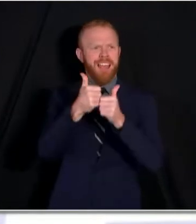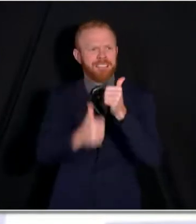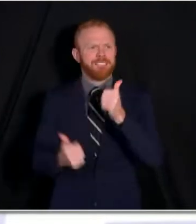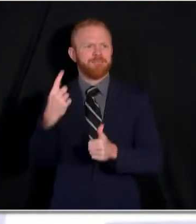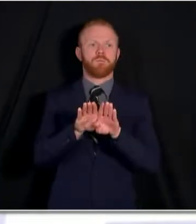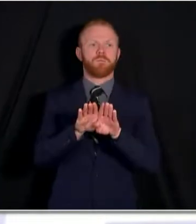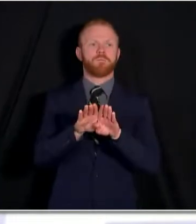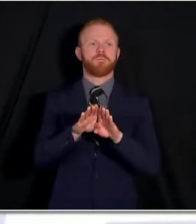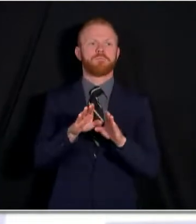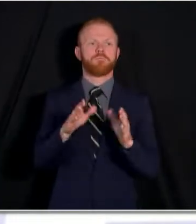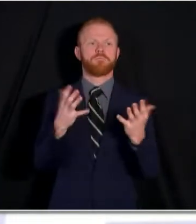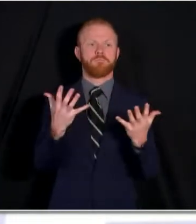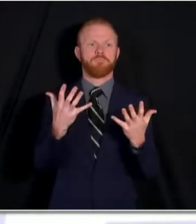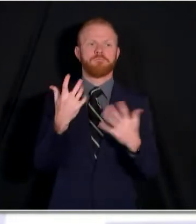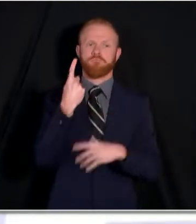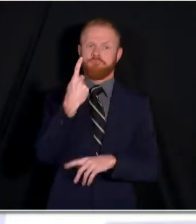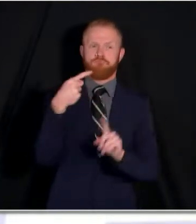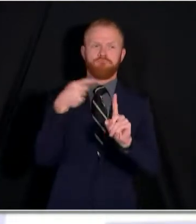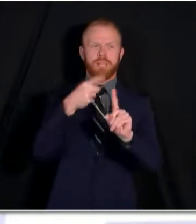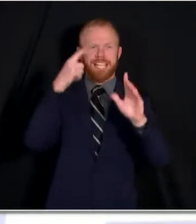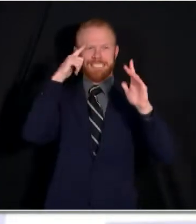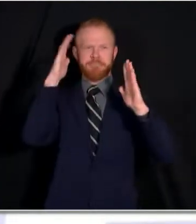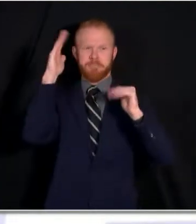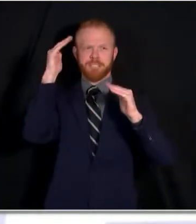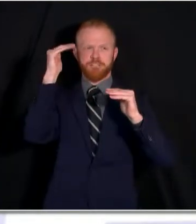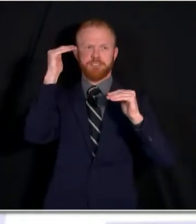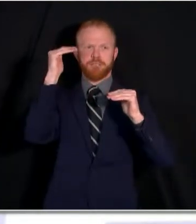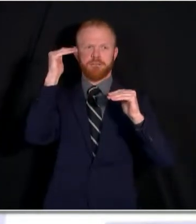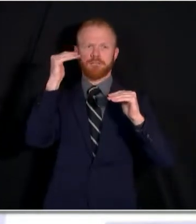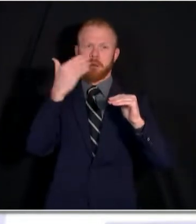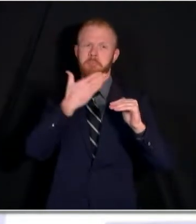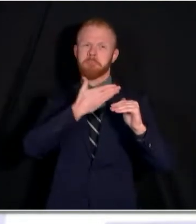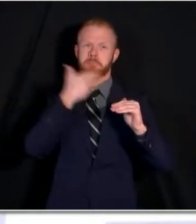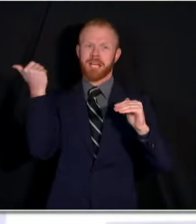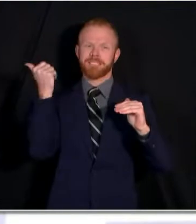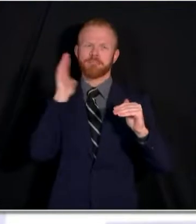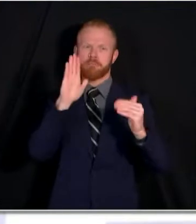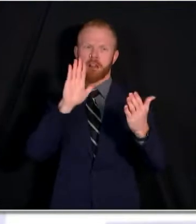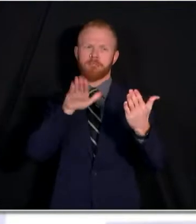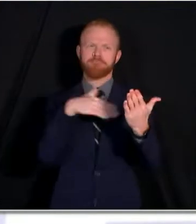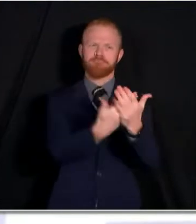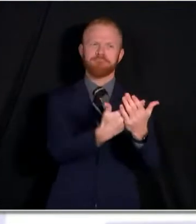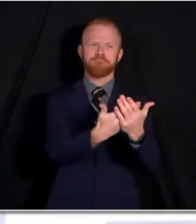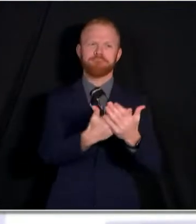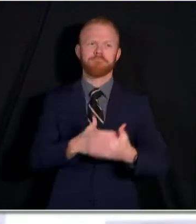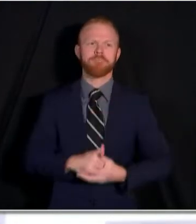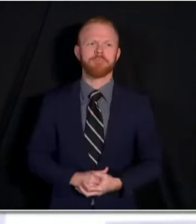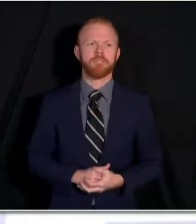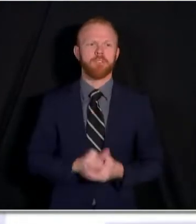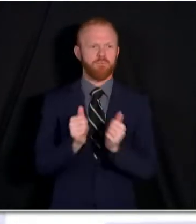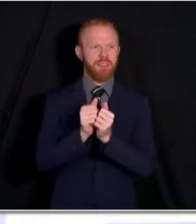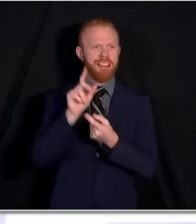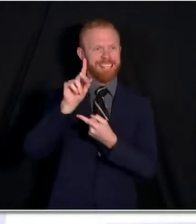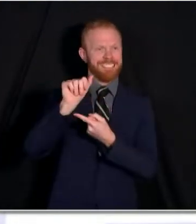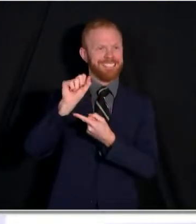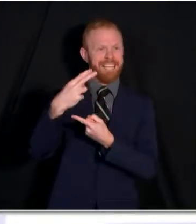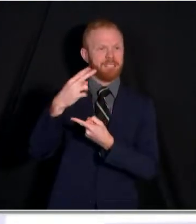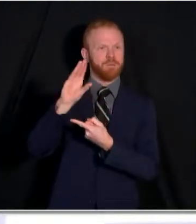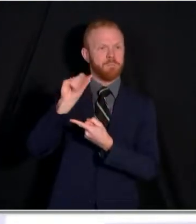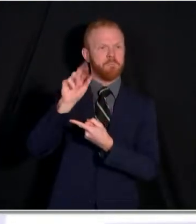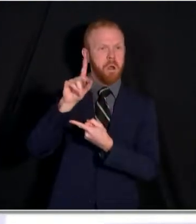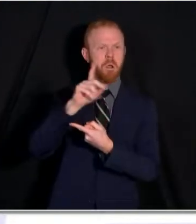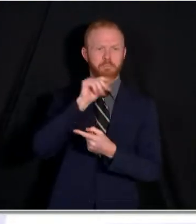expression of expect that the best is yet to come. Now with the dashboard of not only looking more transparency at our provider